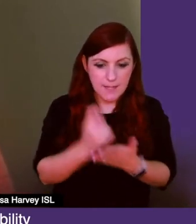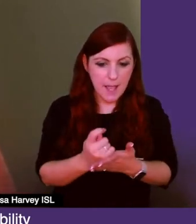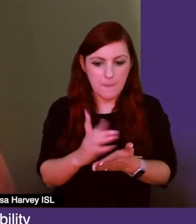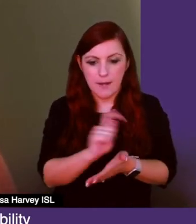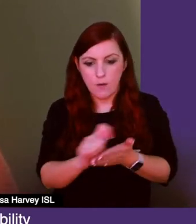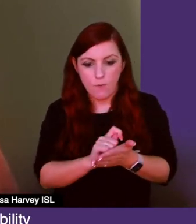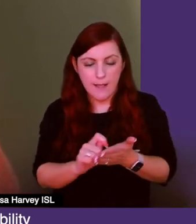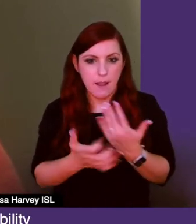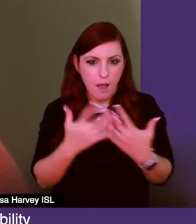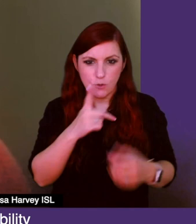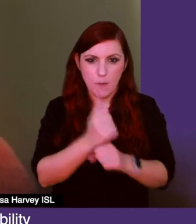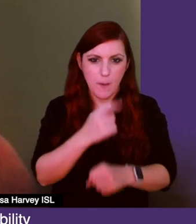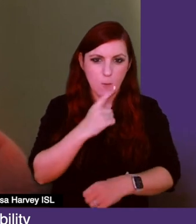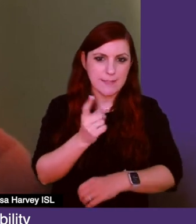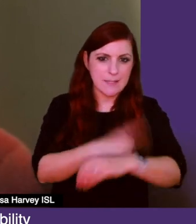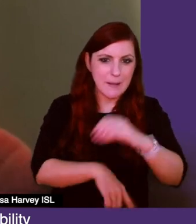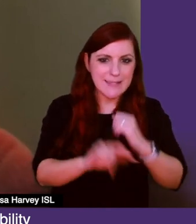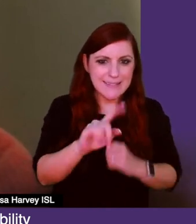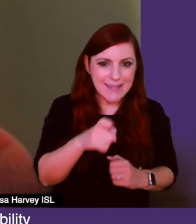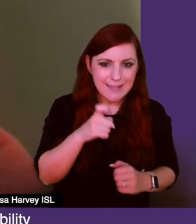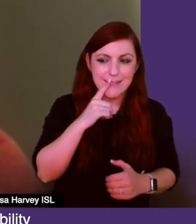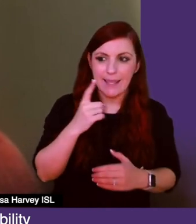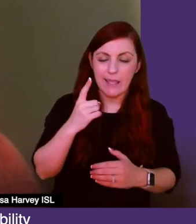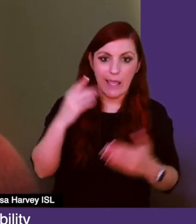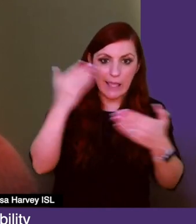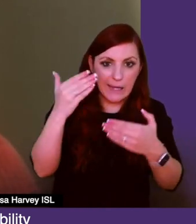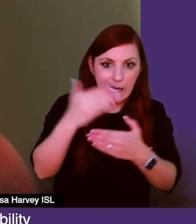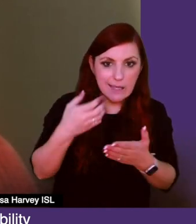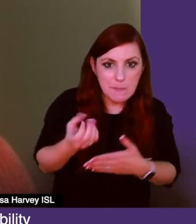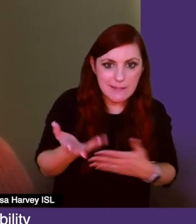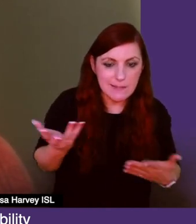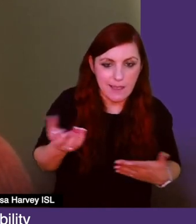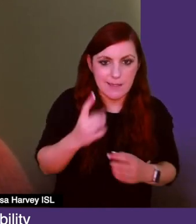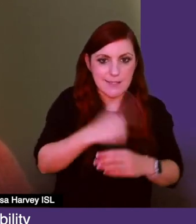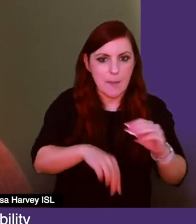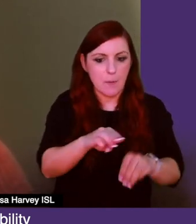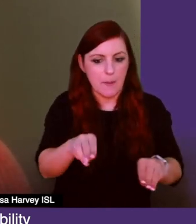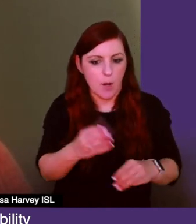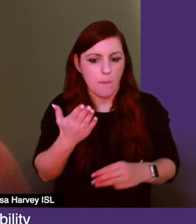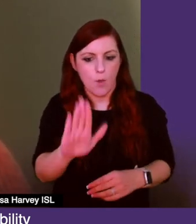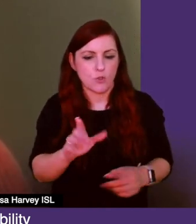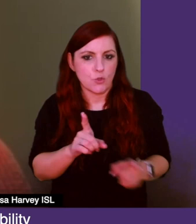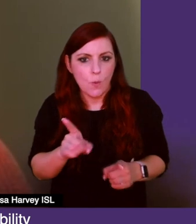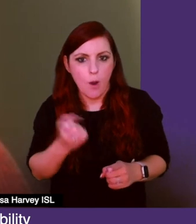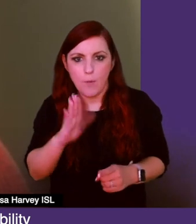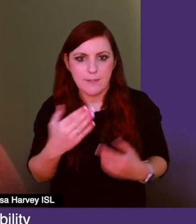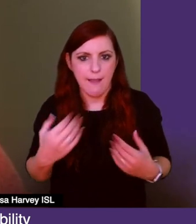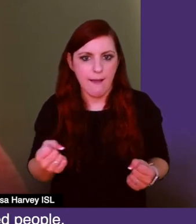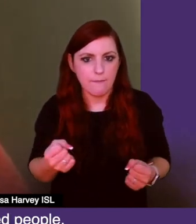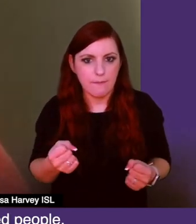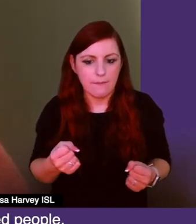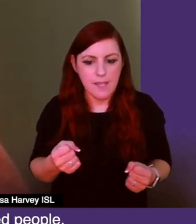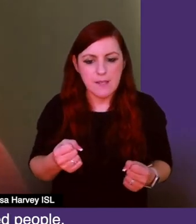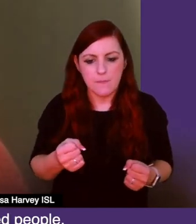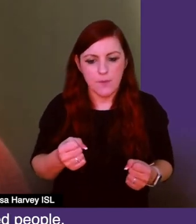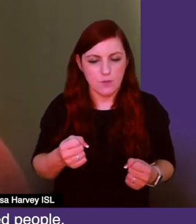time, and I write a lot about the disability tax, the invisible expenses that, you know, disabled people must, you know, have, they